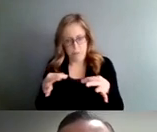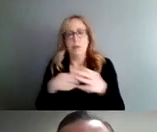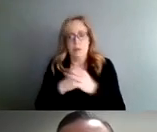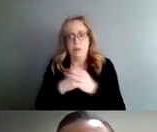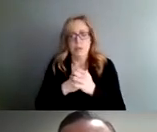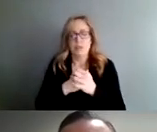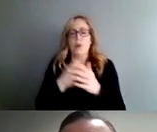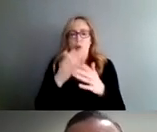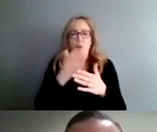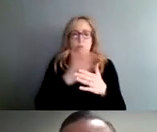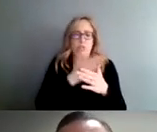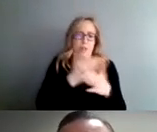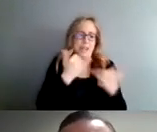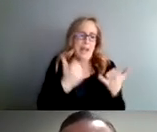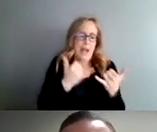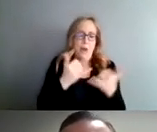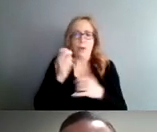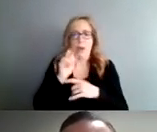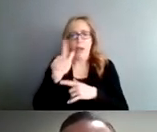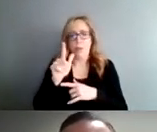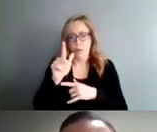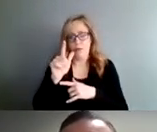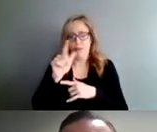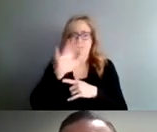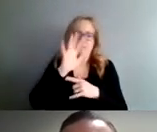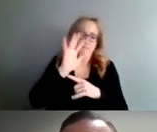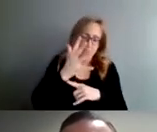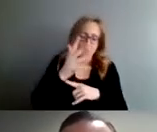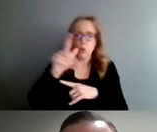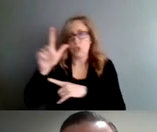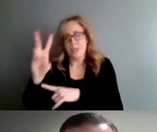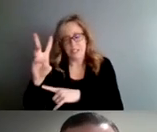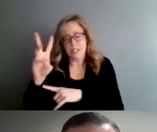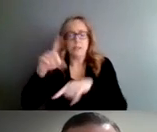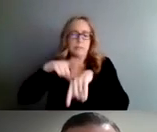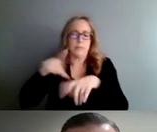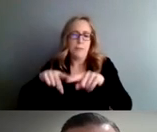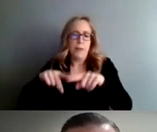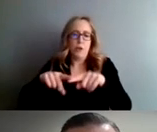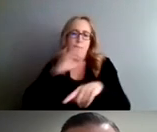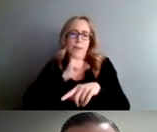now then and April 5th or April 26th, depending on the age of your child. Next slide.